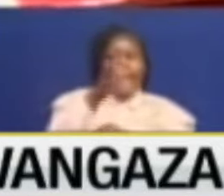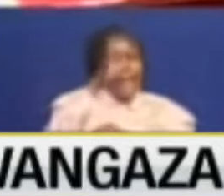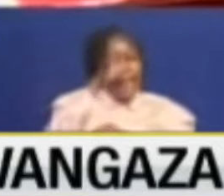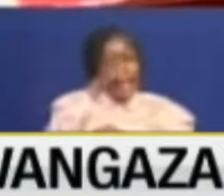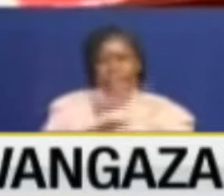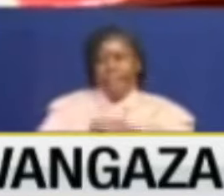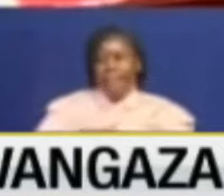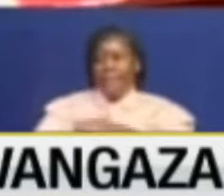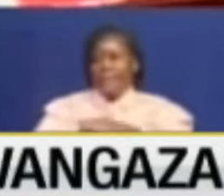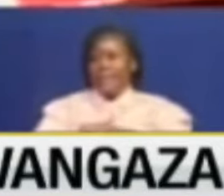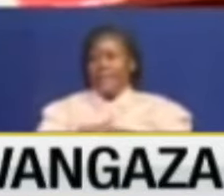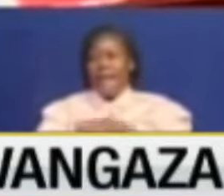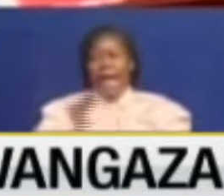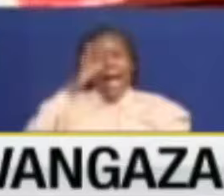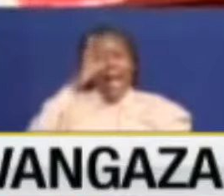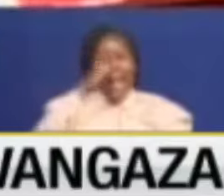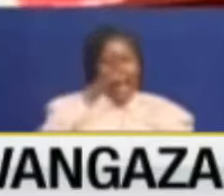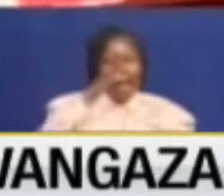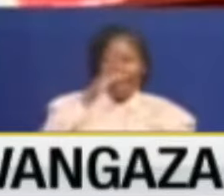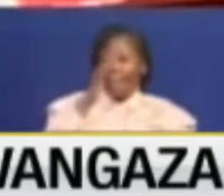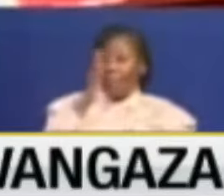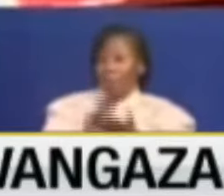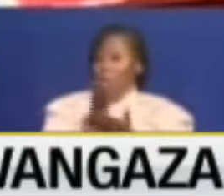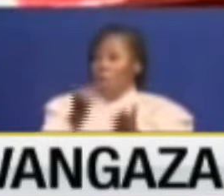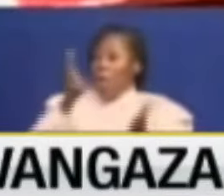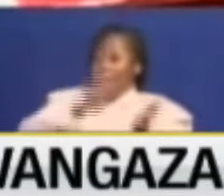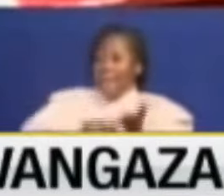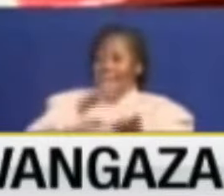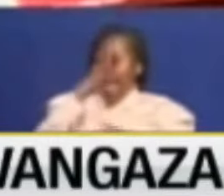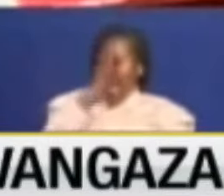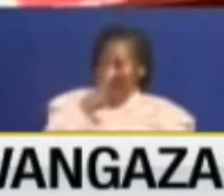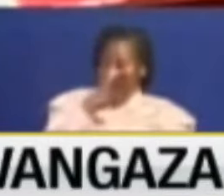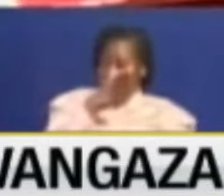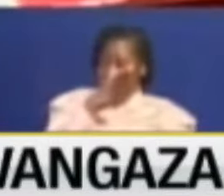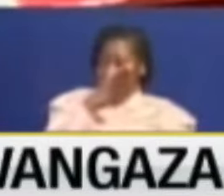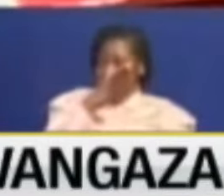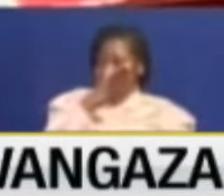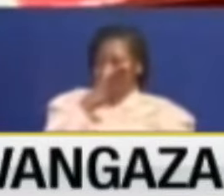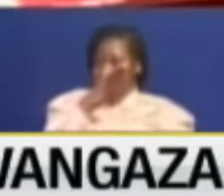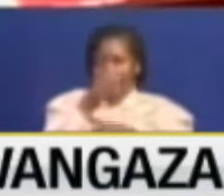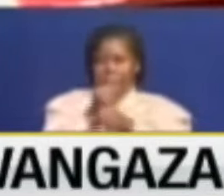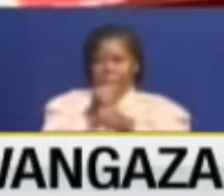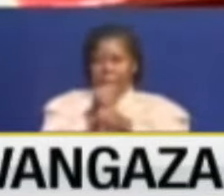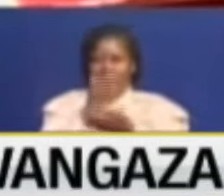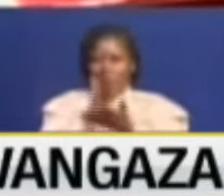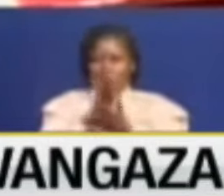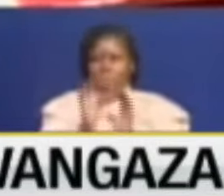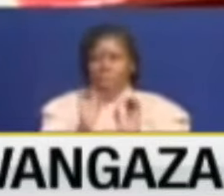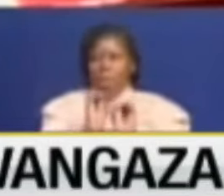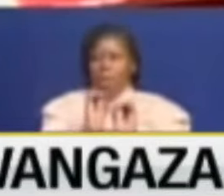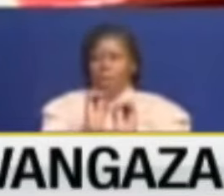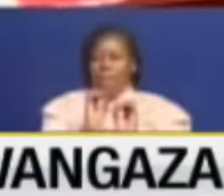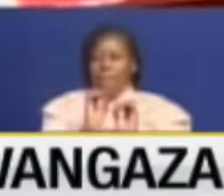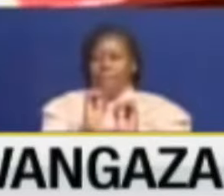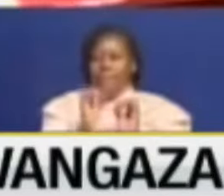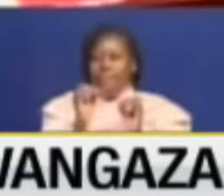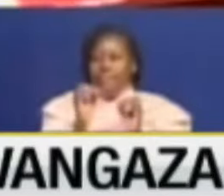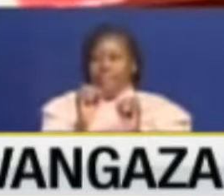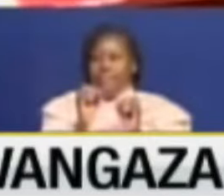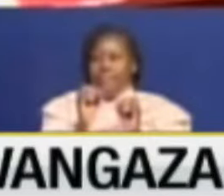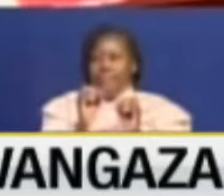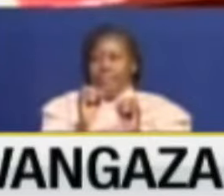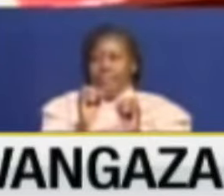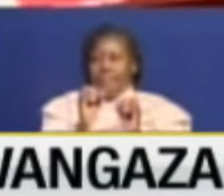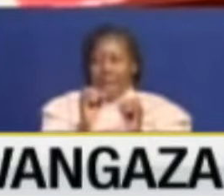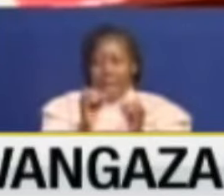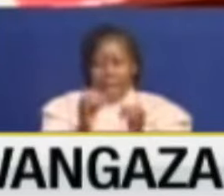lie, and it is a lie, and the fact that you're repeating that lie will not make it the truth. I yield to my learned